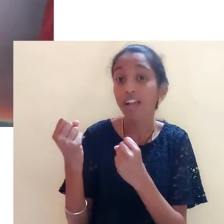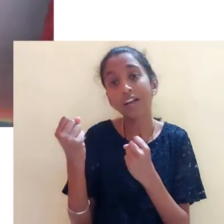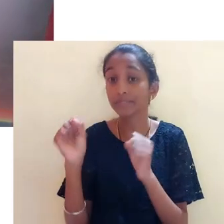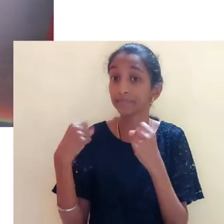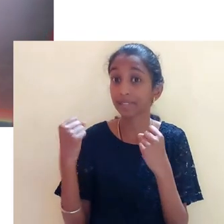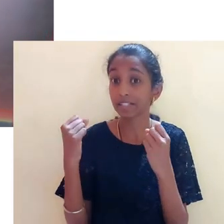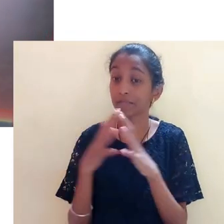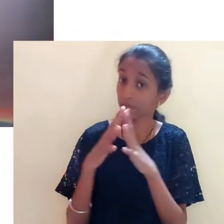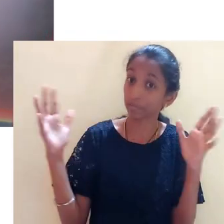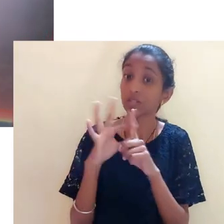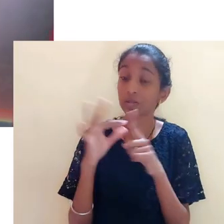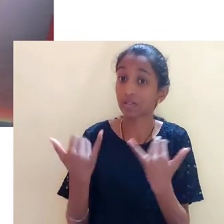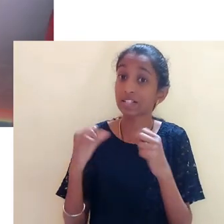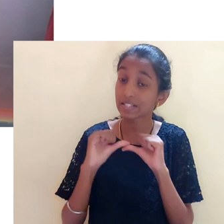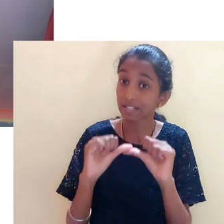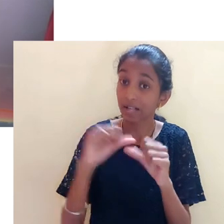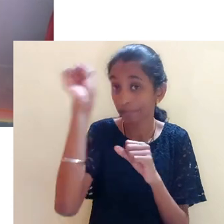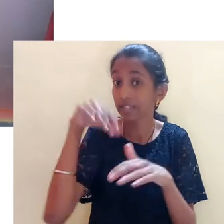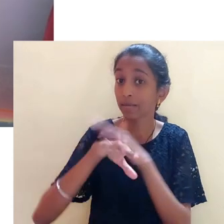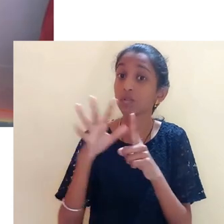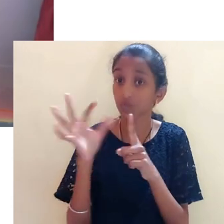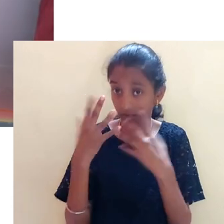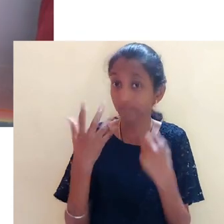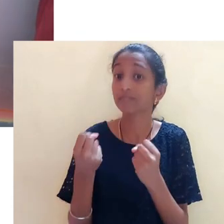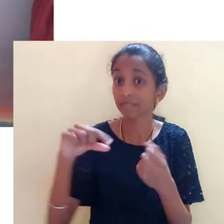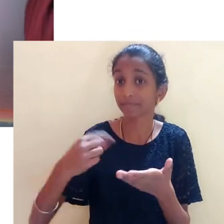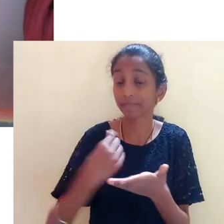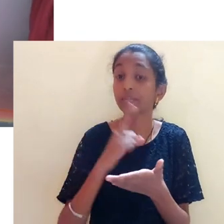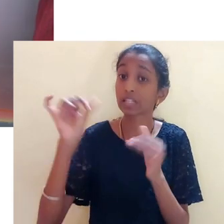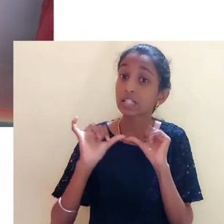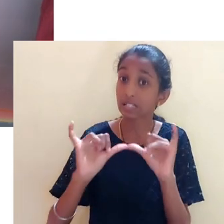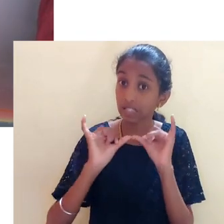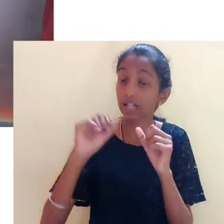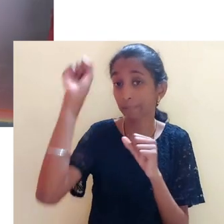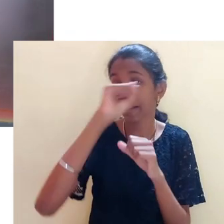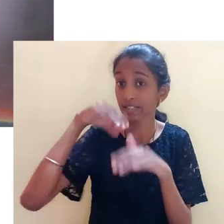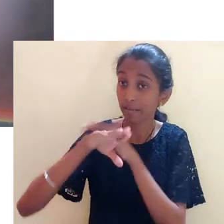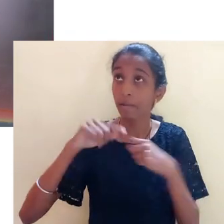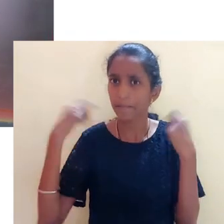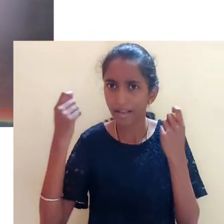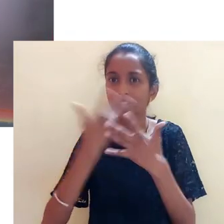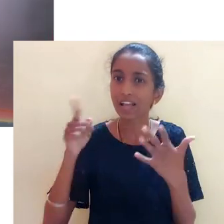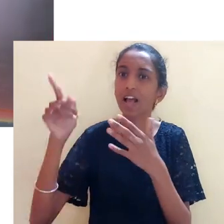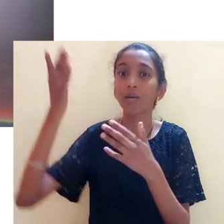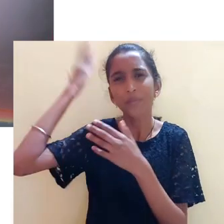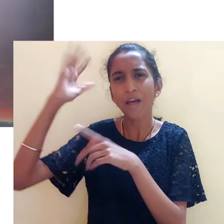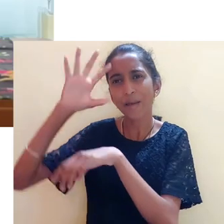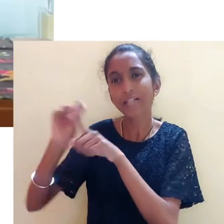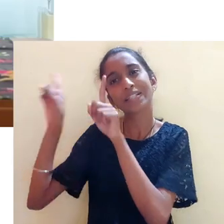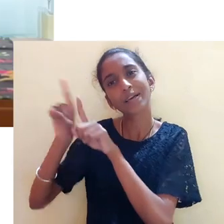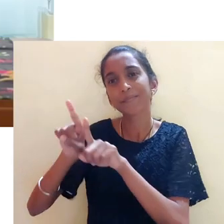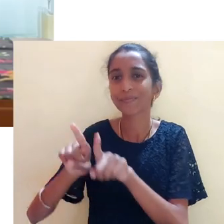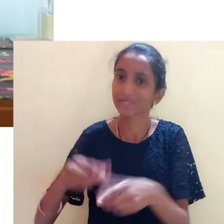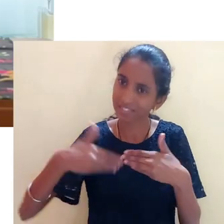much so. They are still made in Punjab. They're still very much a part of Punjabi weddings and things like that.